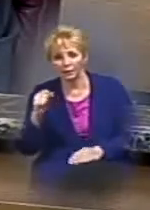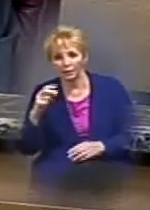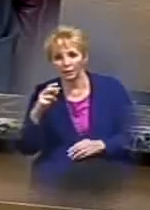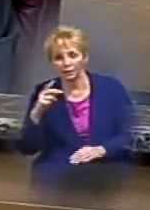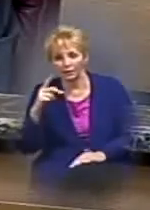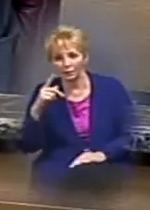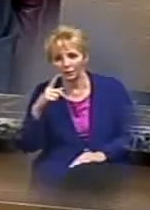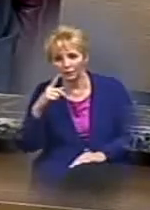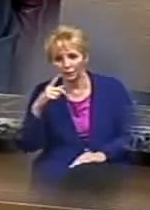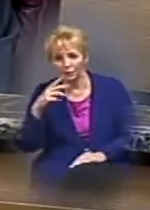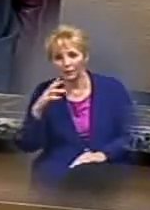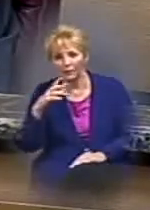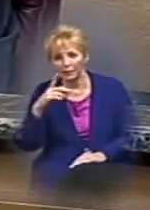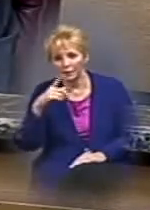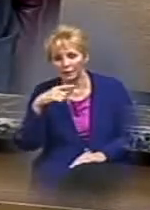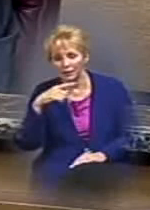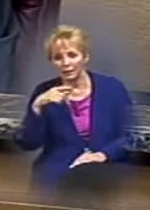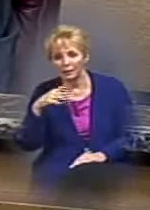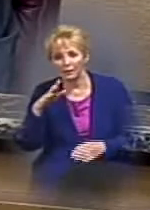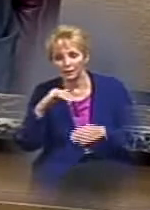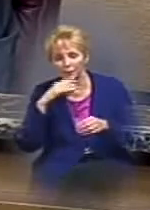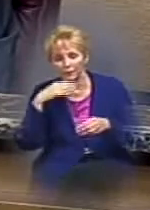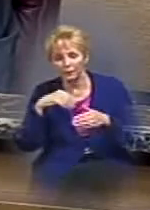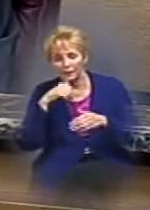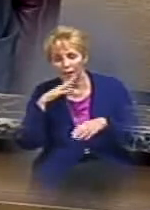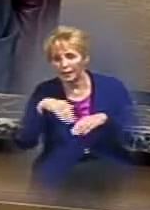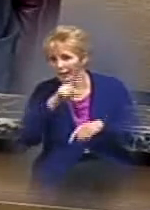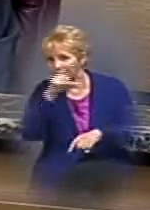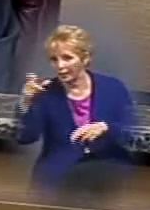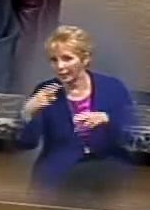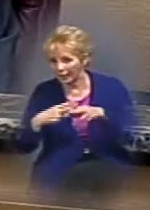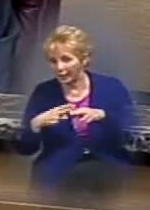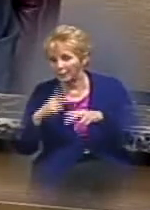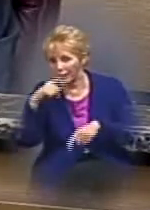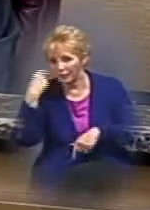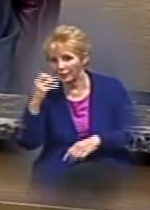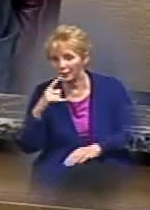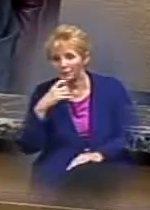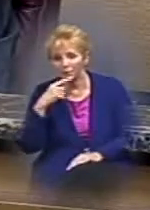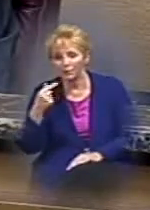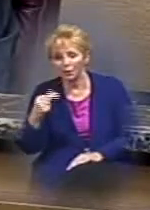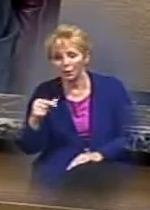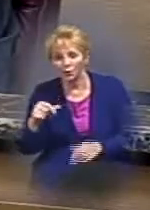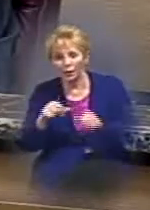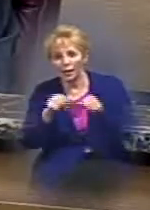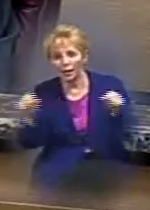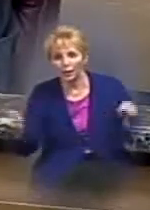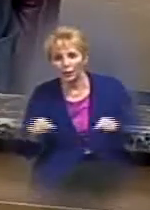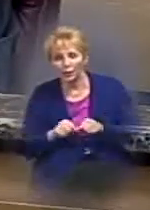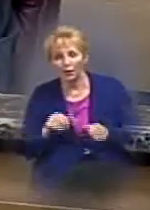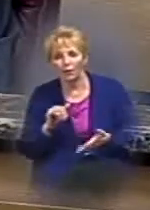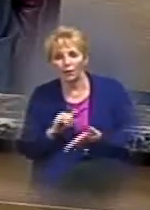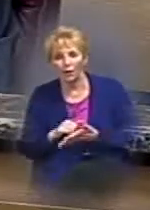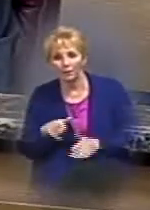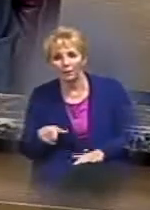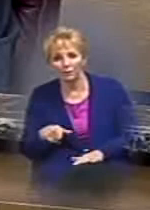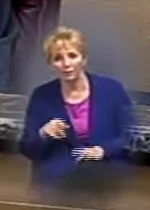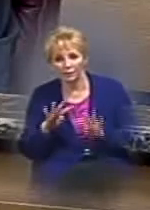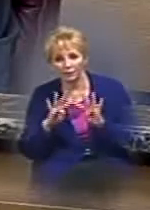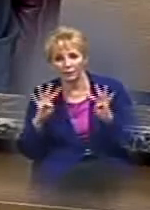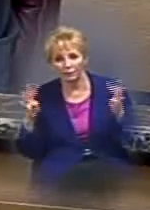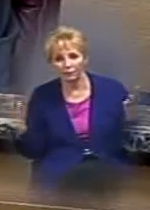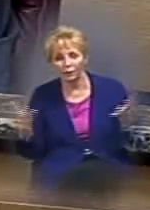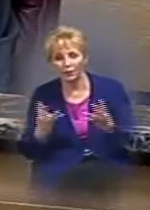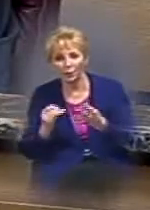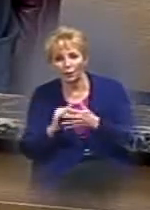Staples but doesn't have their name on it yet. It's in a green area or an area that is fenced off, and that's